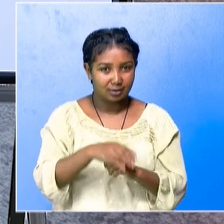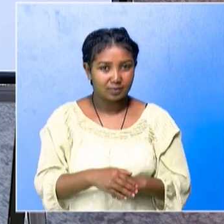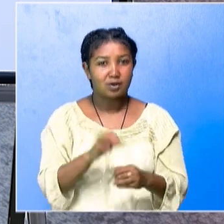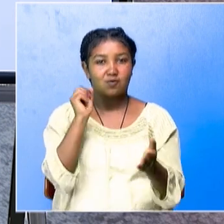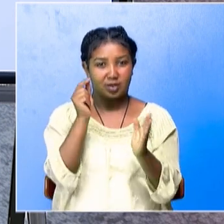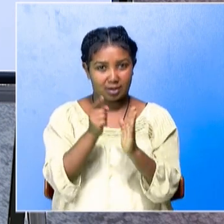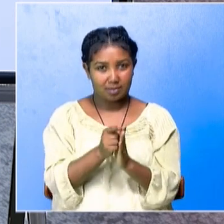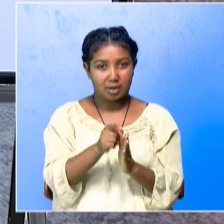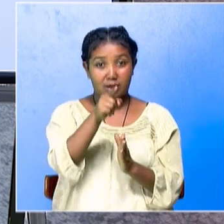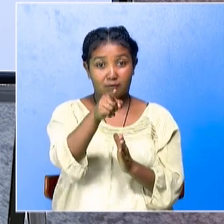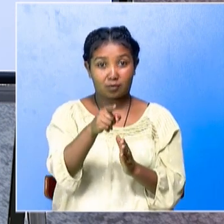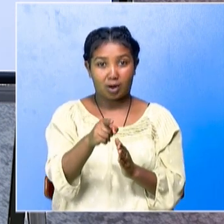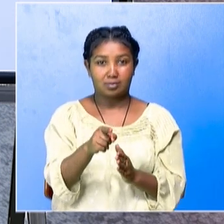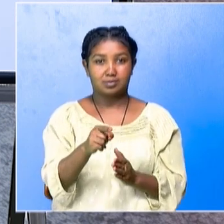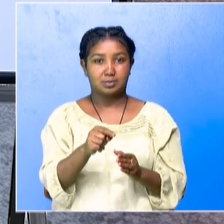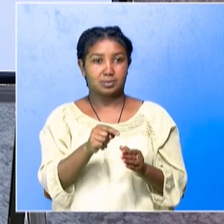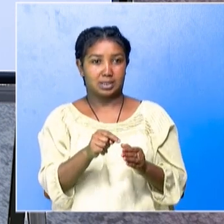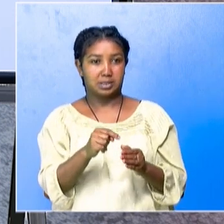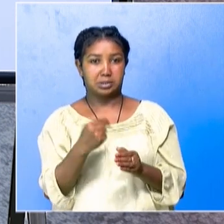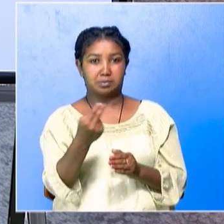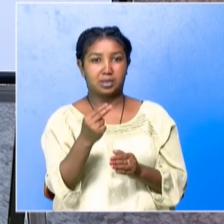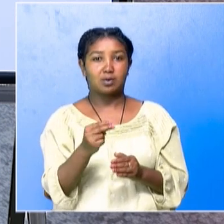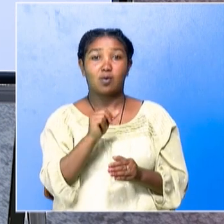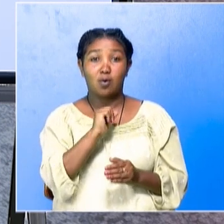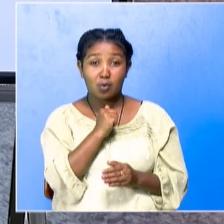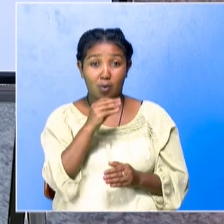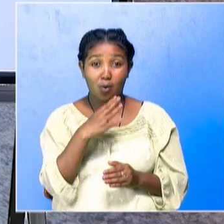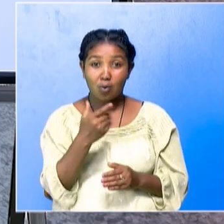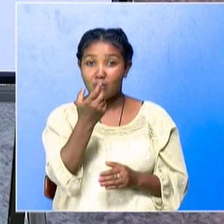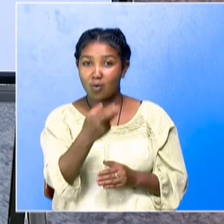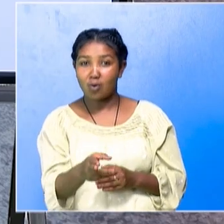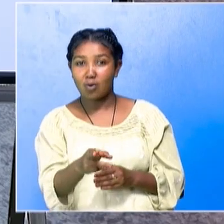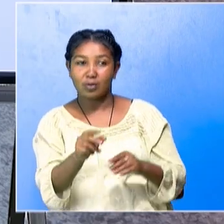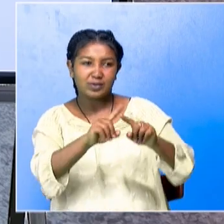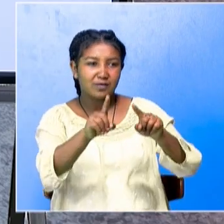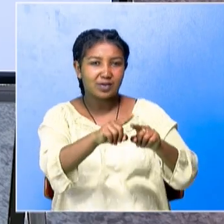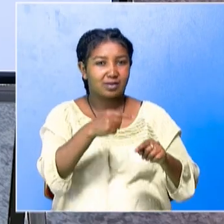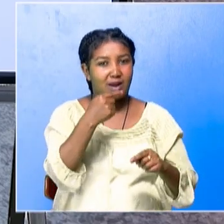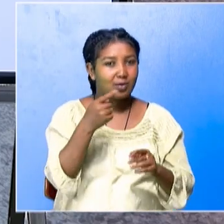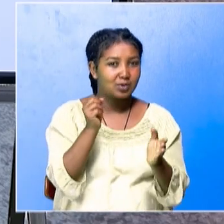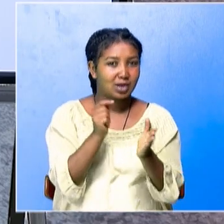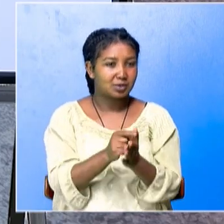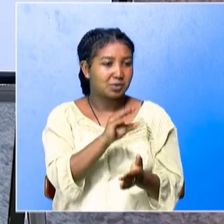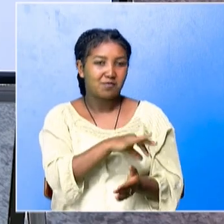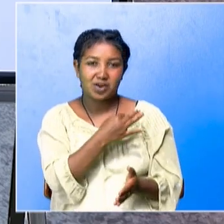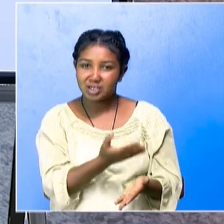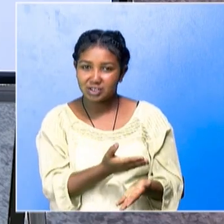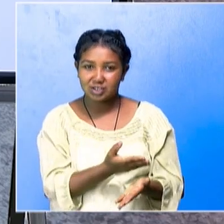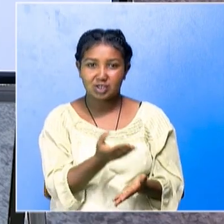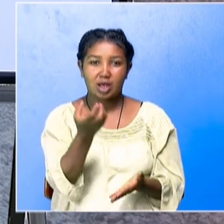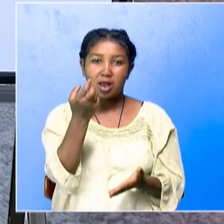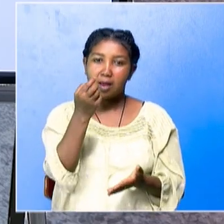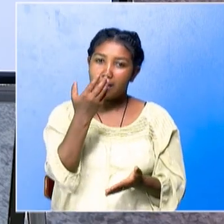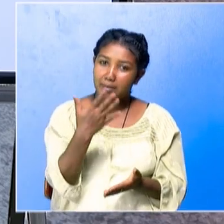For example, if you can speak Afaan Oromoo and also different language like French,